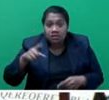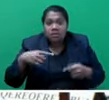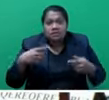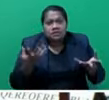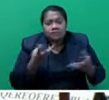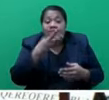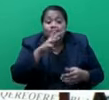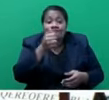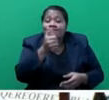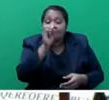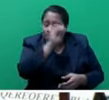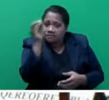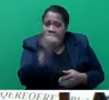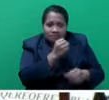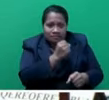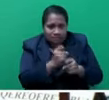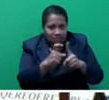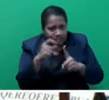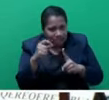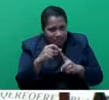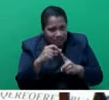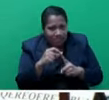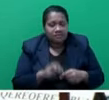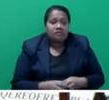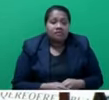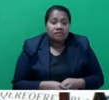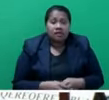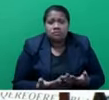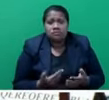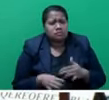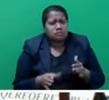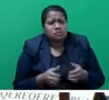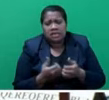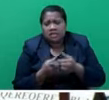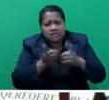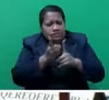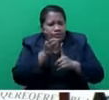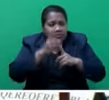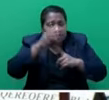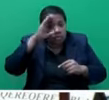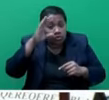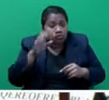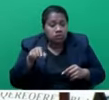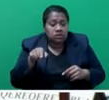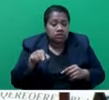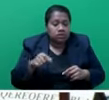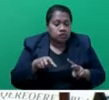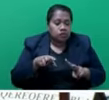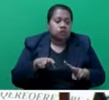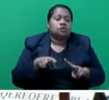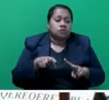was 36% of GDP. In many developing countries, that would be considered a